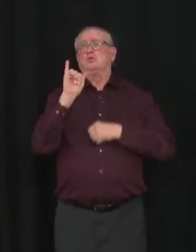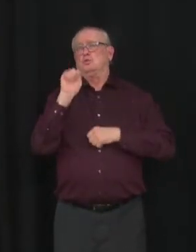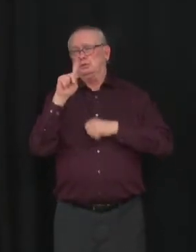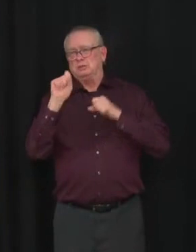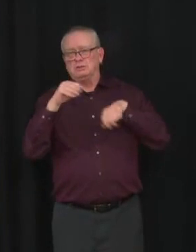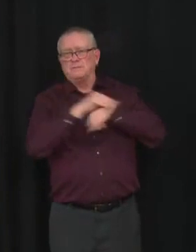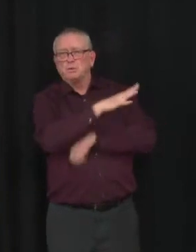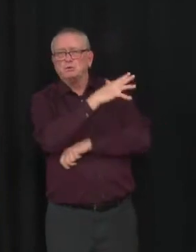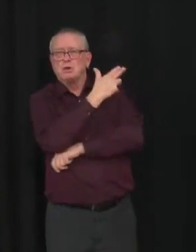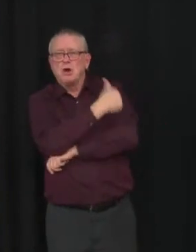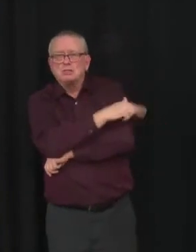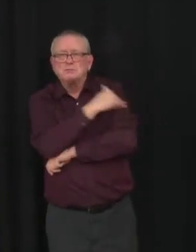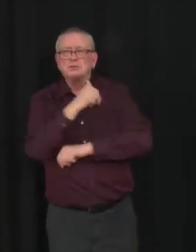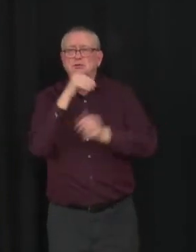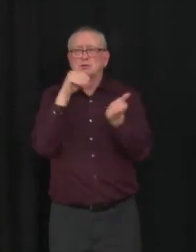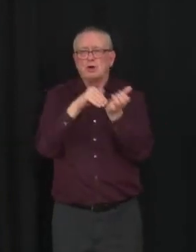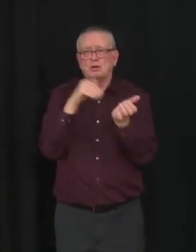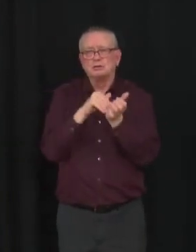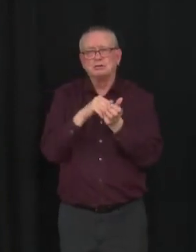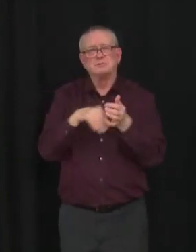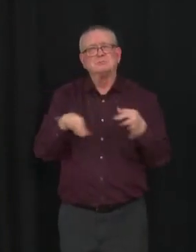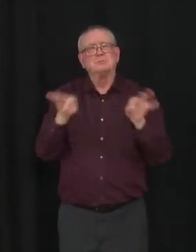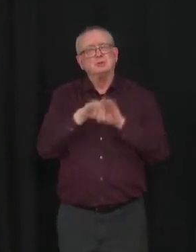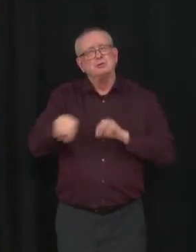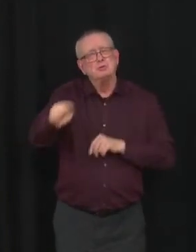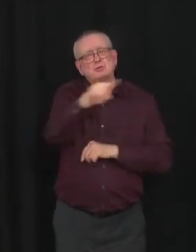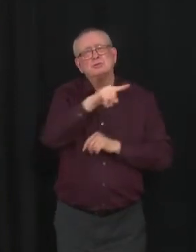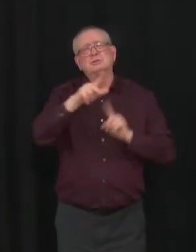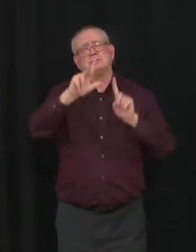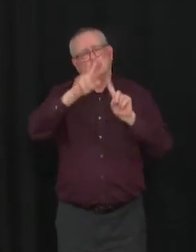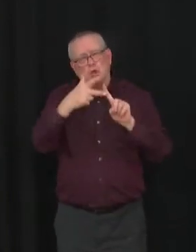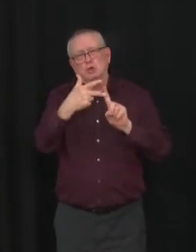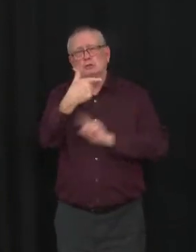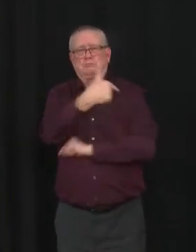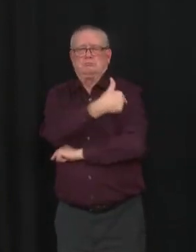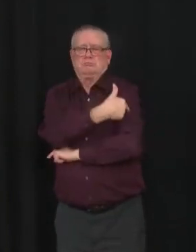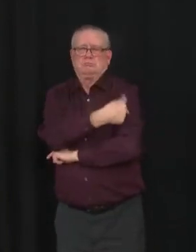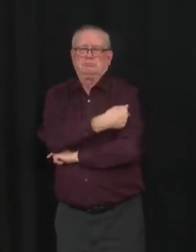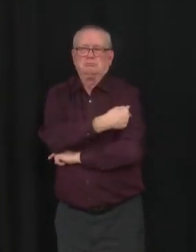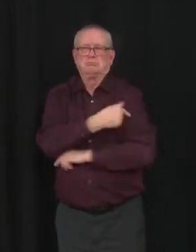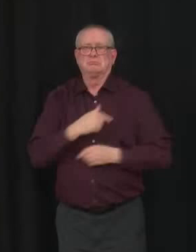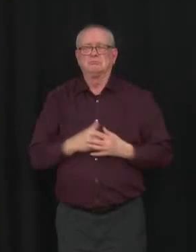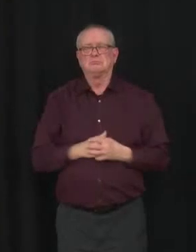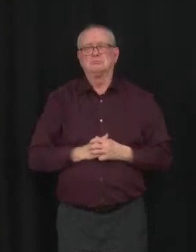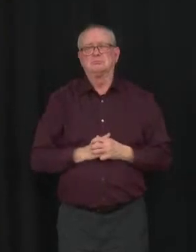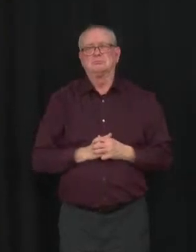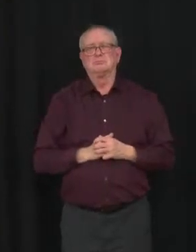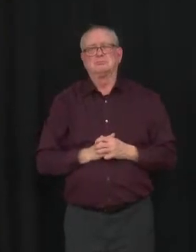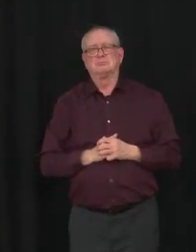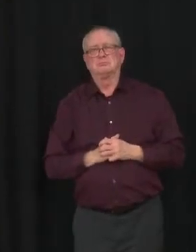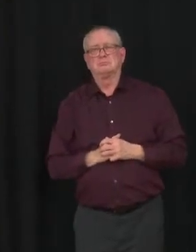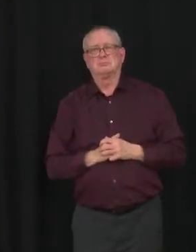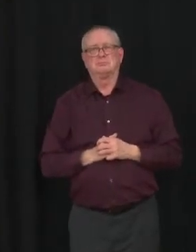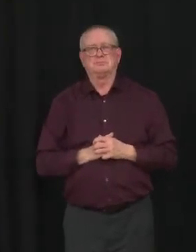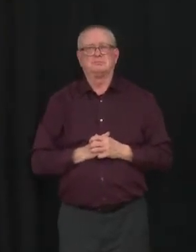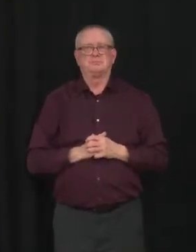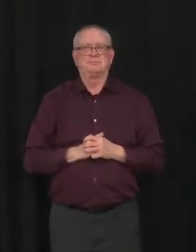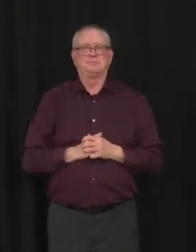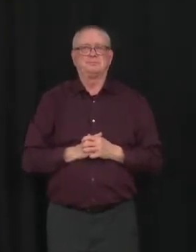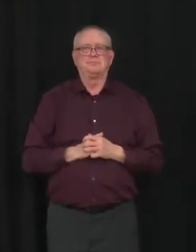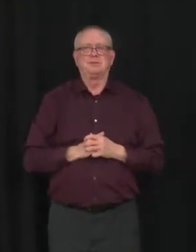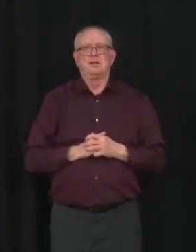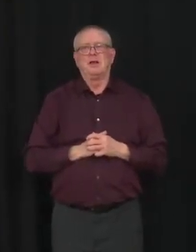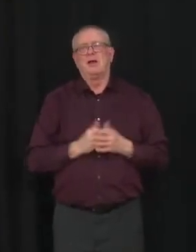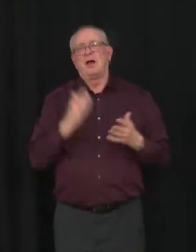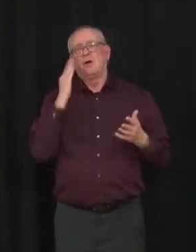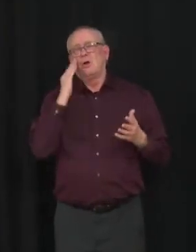stepping forward to getting that 3rd shot. I know for many people it's kind of probably a nuisance and an annoyance, and people are